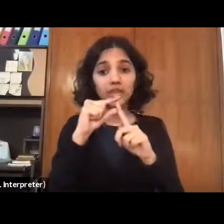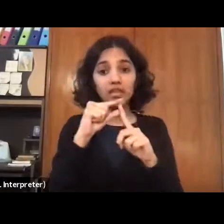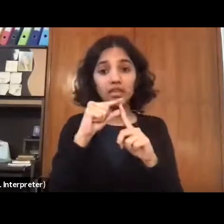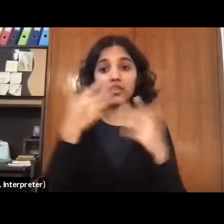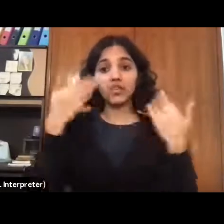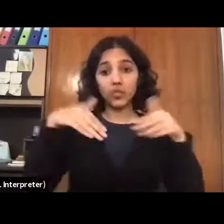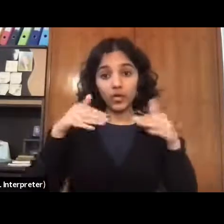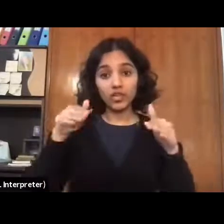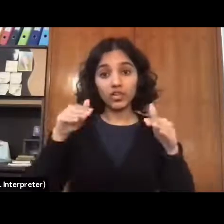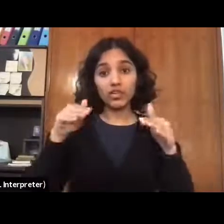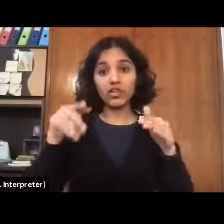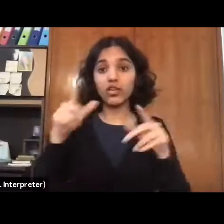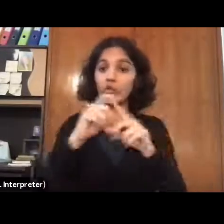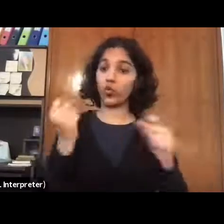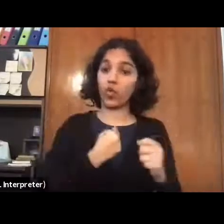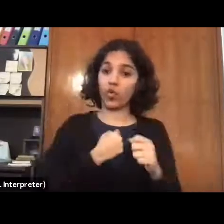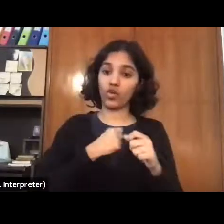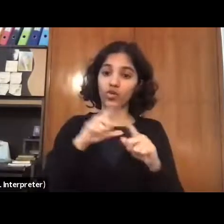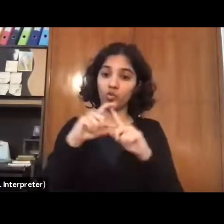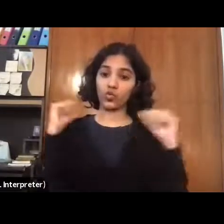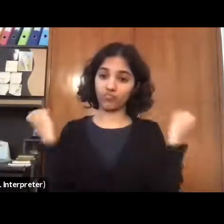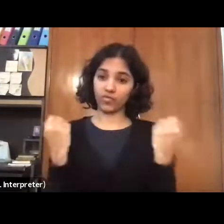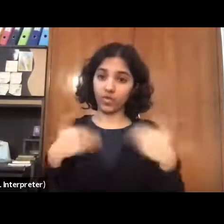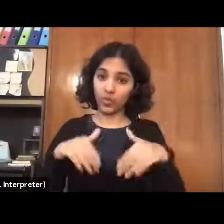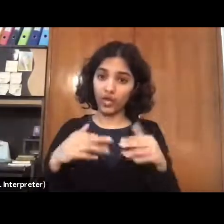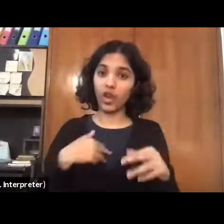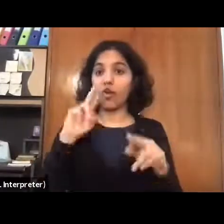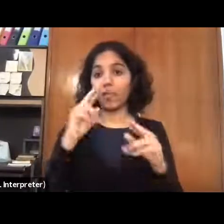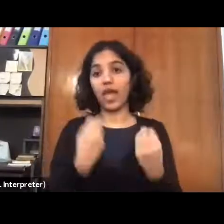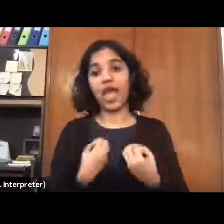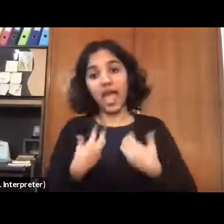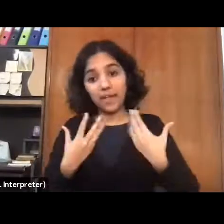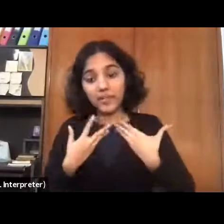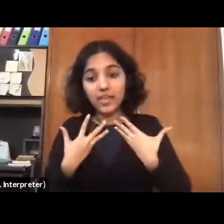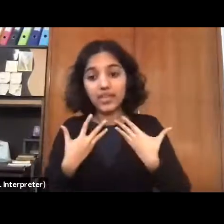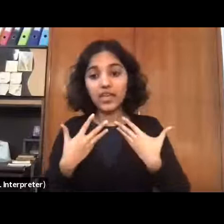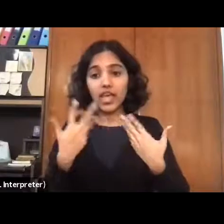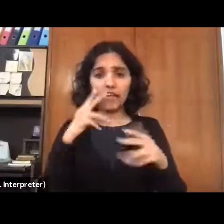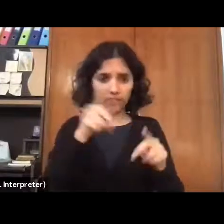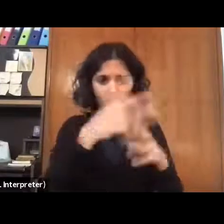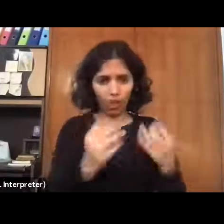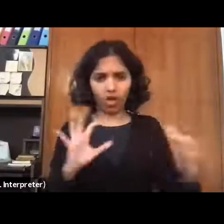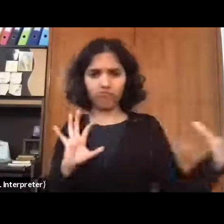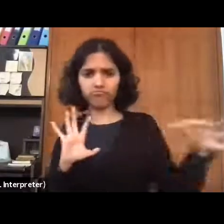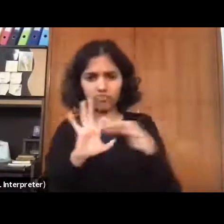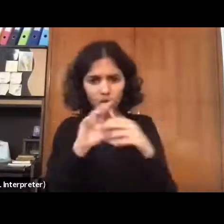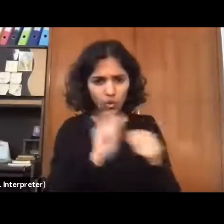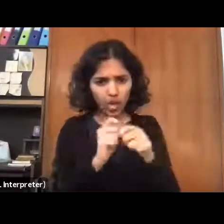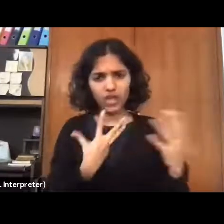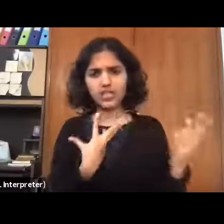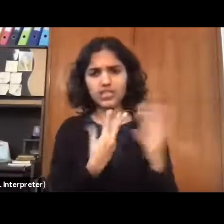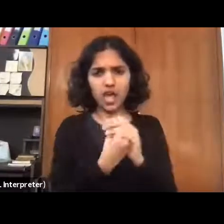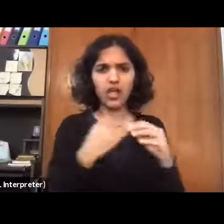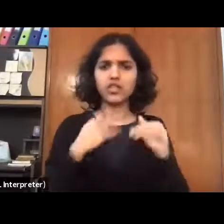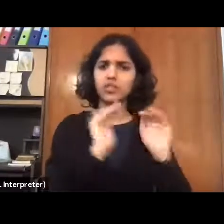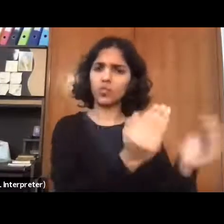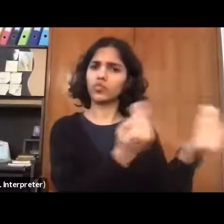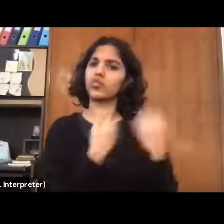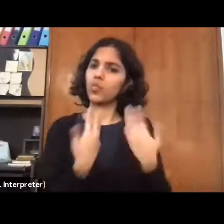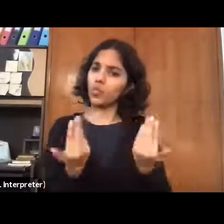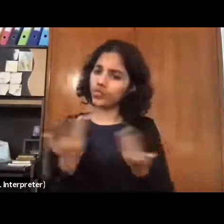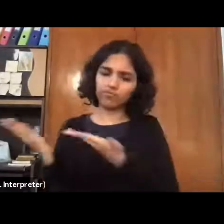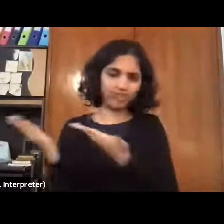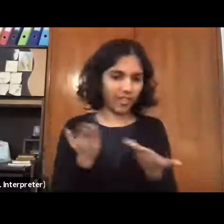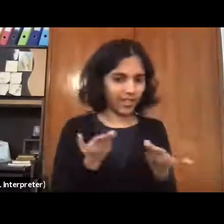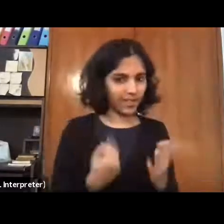will definitely do its bid, and also happy to collaborate and join hands with anybody who's in the